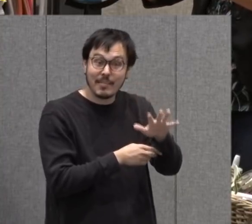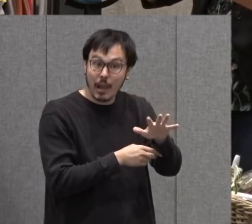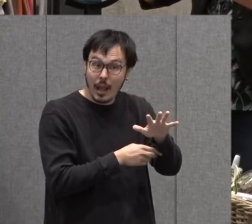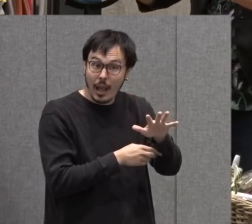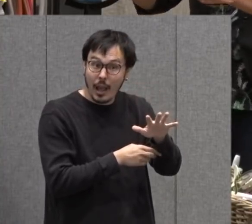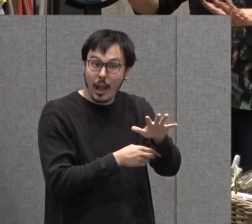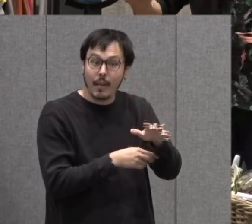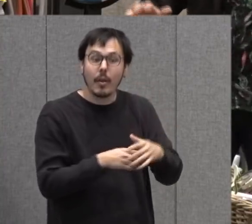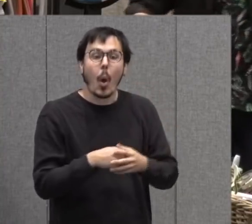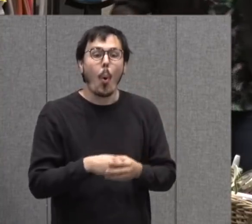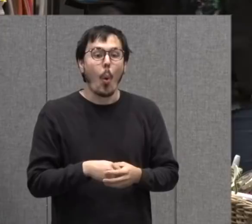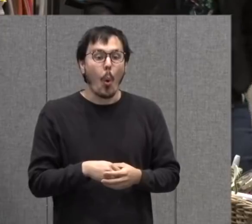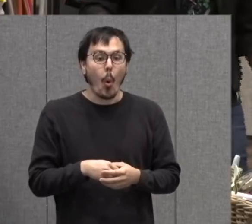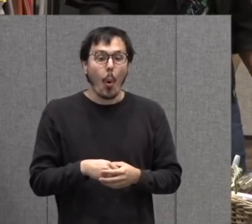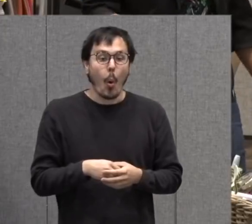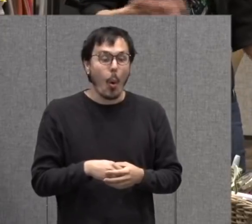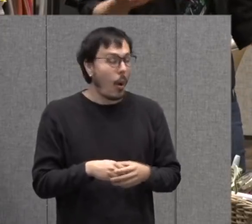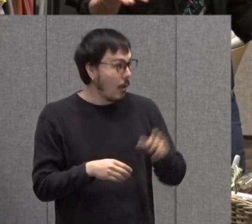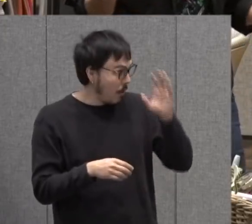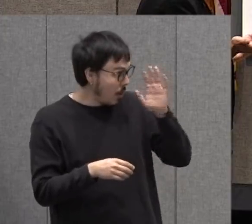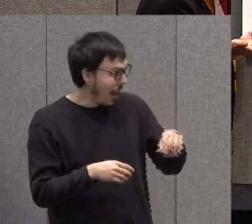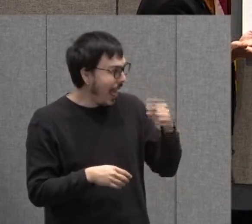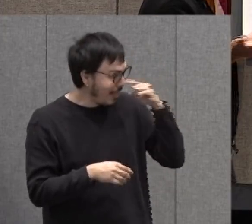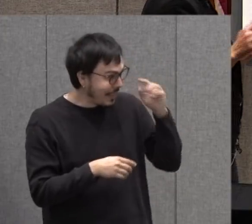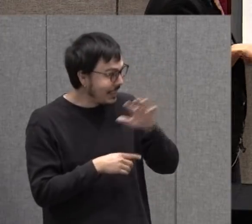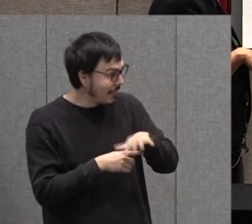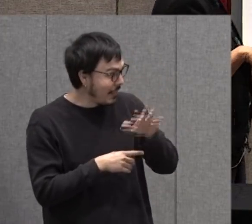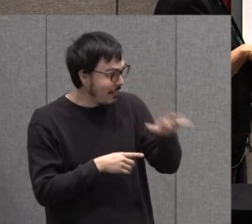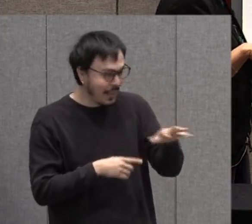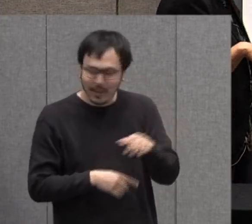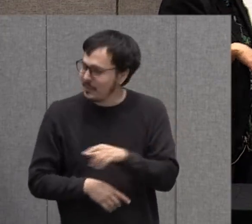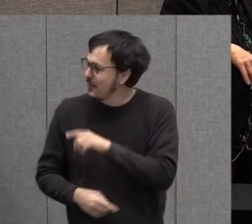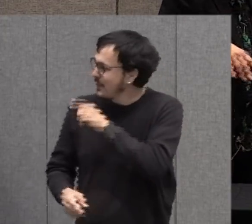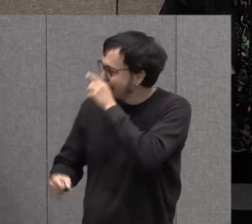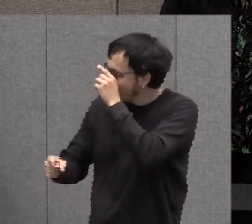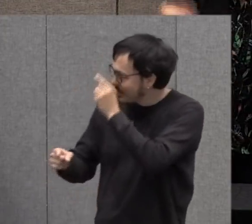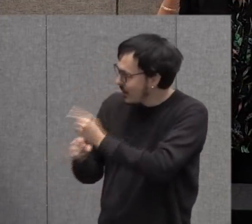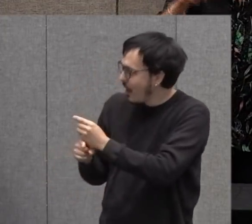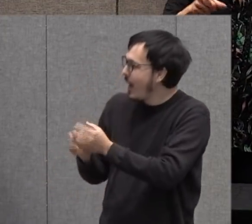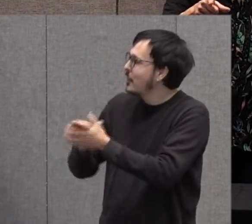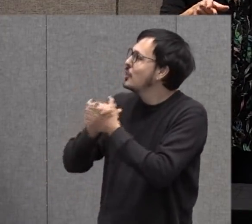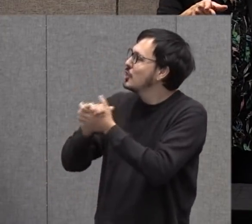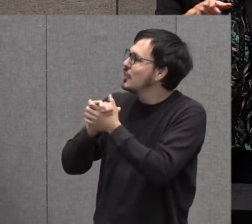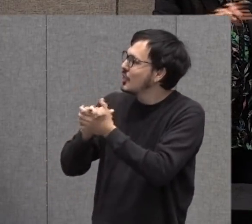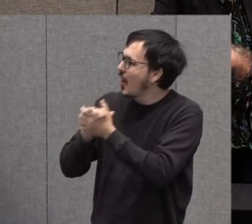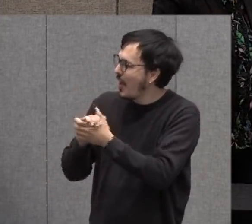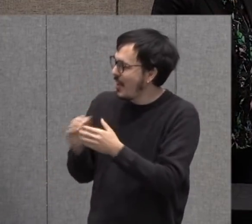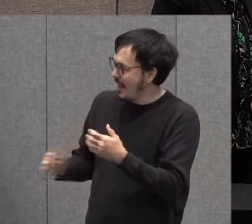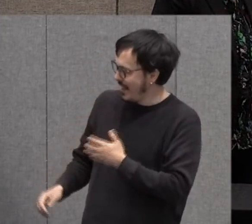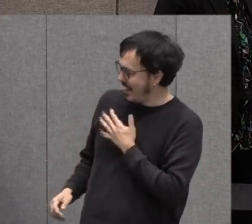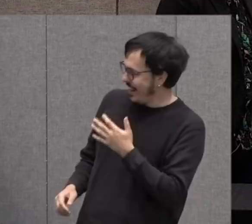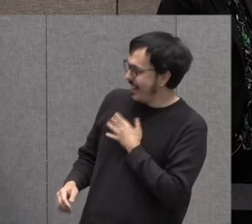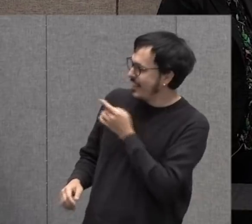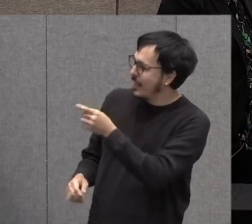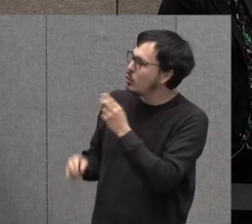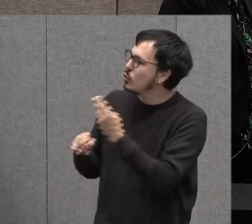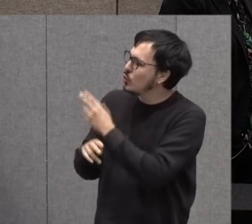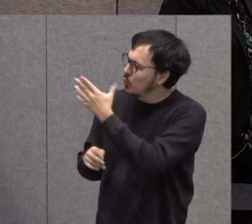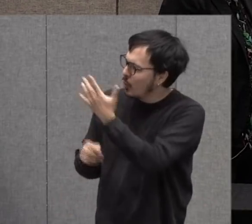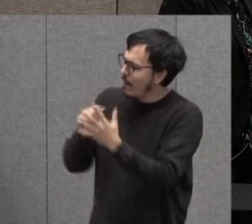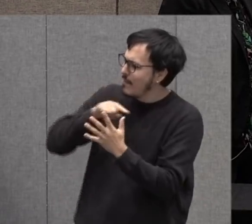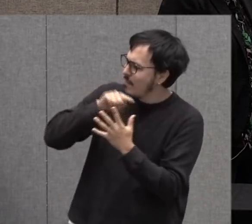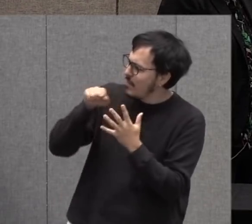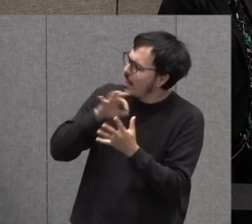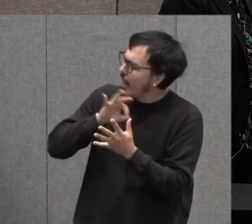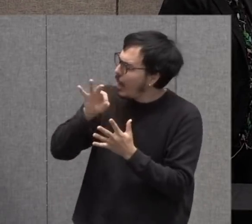55. Guess what, Miss Abby? I think it's 55. You're exactly right. Good job. I like Is that how the you number used you your got? fingers. That was a